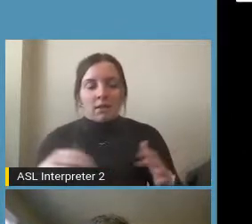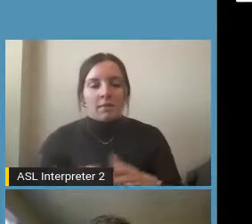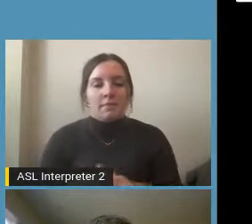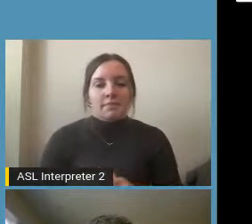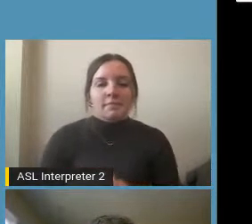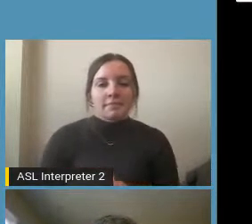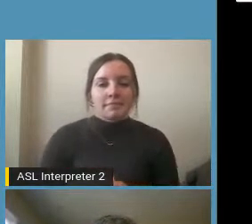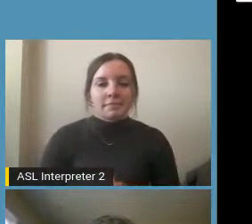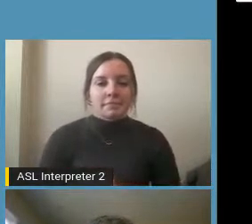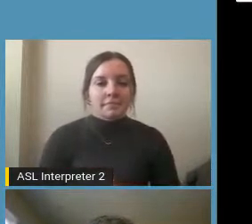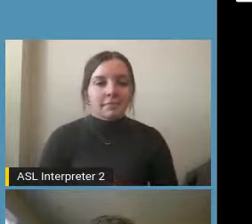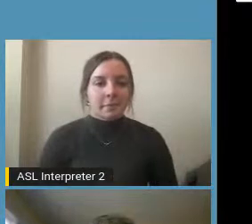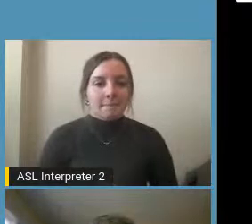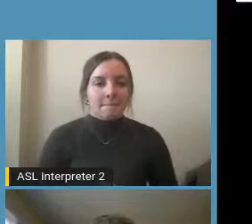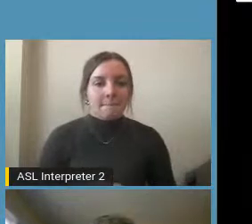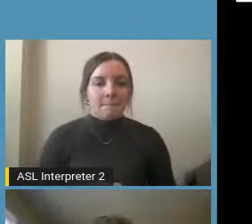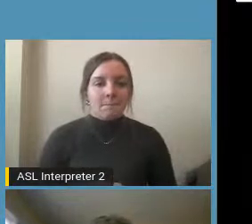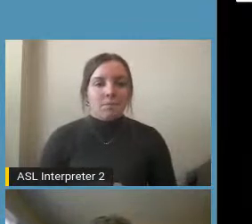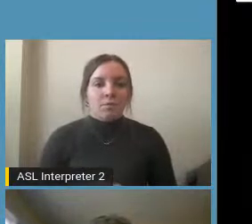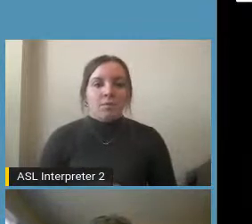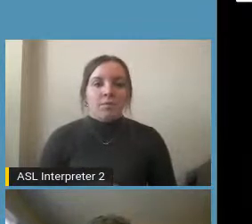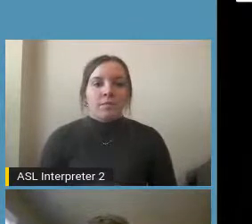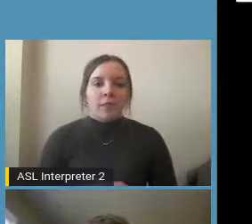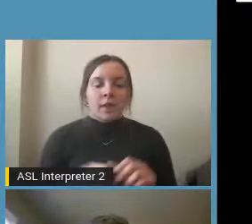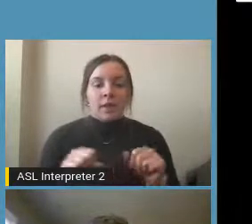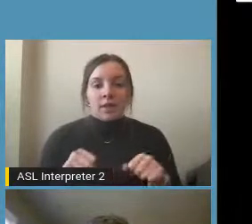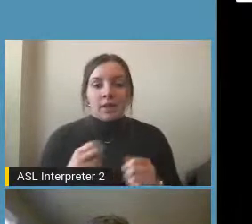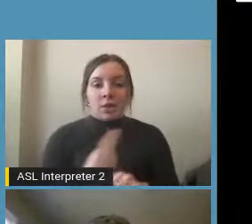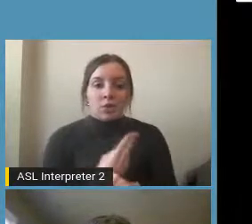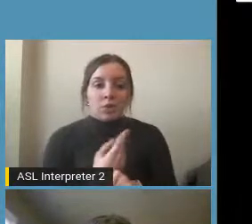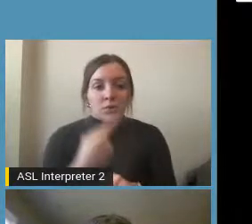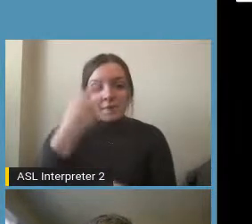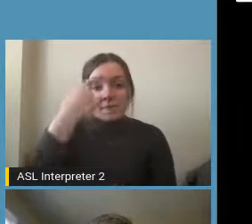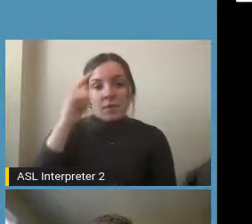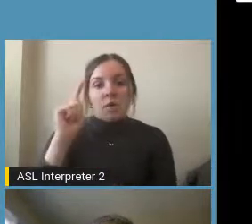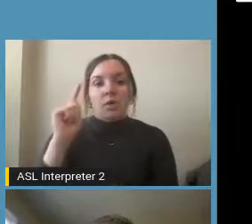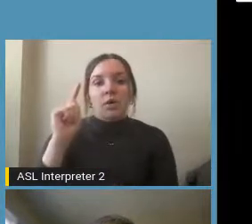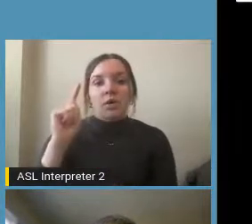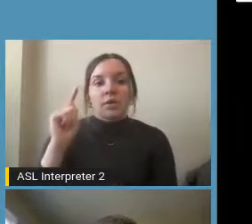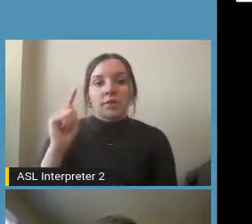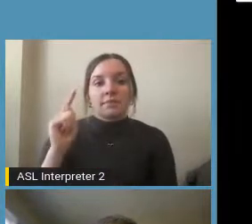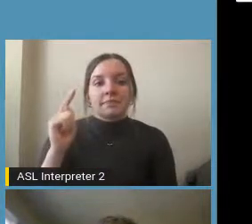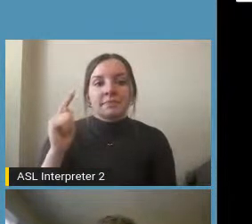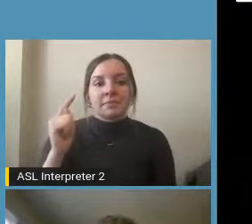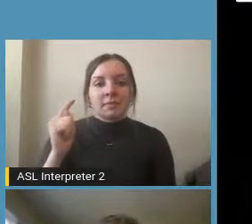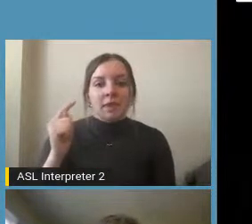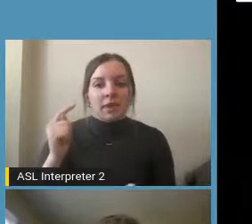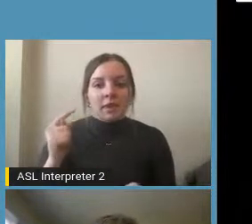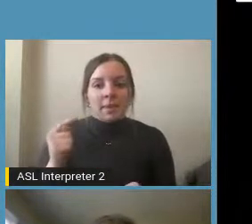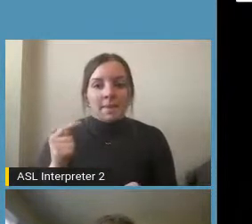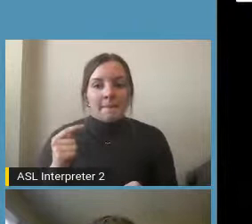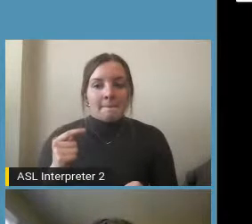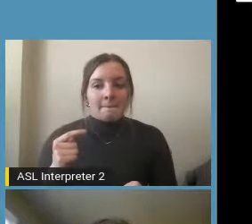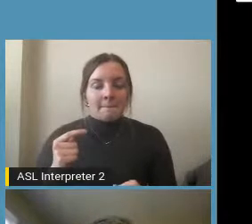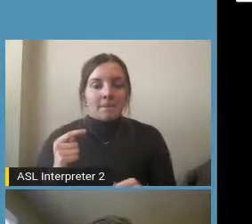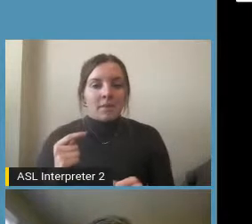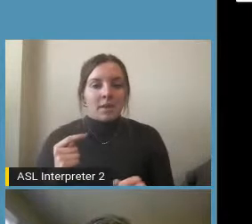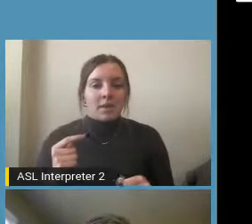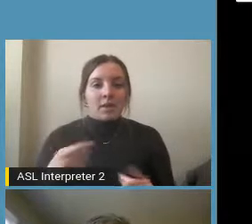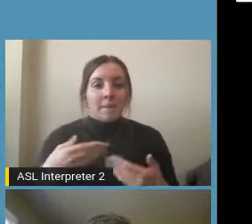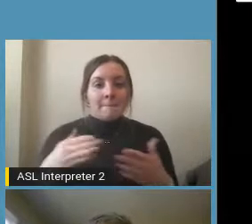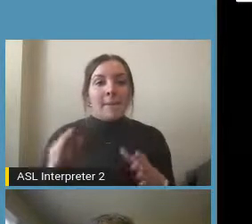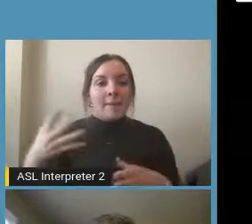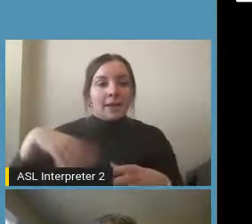Also, they use this for public engagement, education, and accessibility. It was given away through the